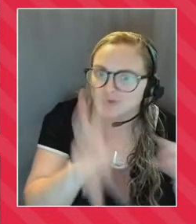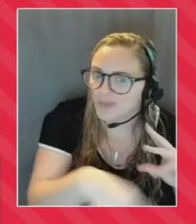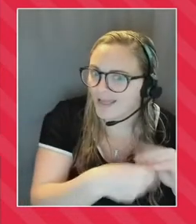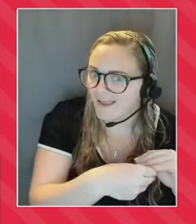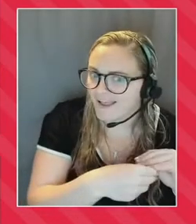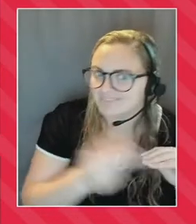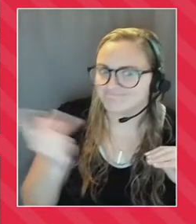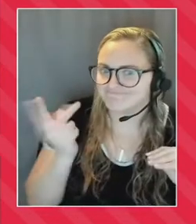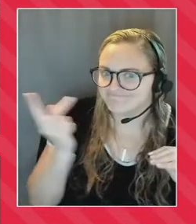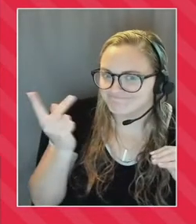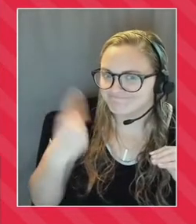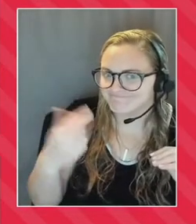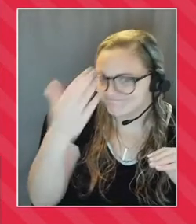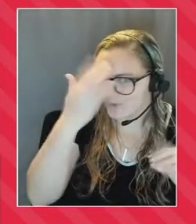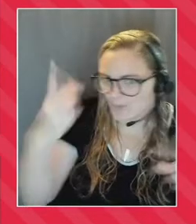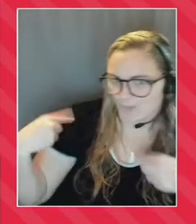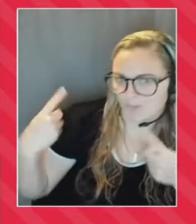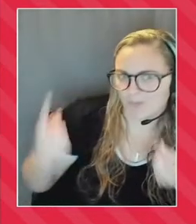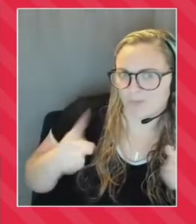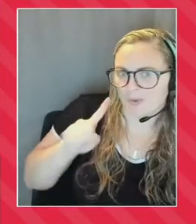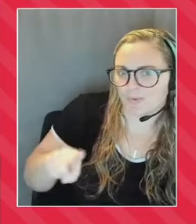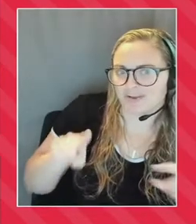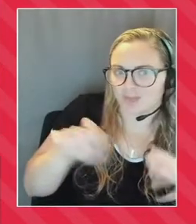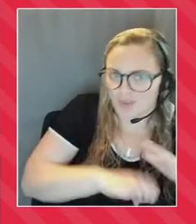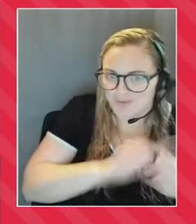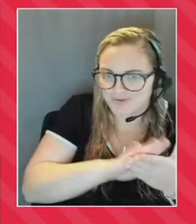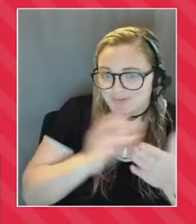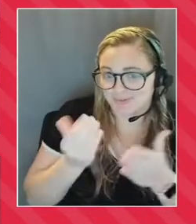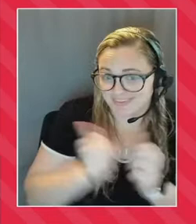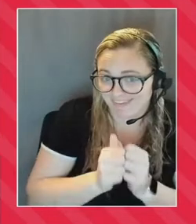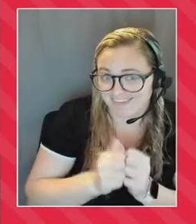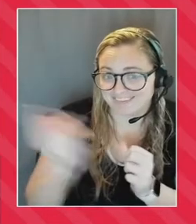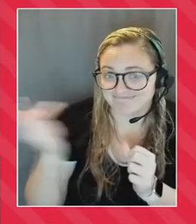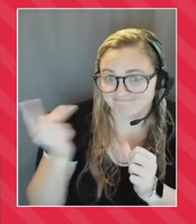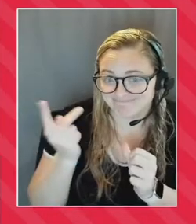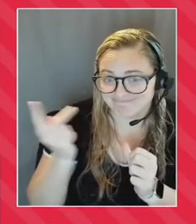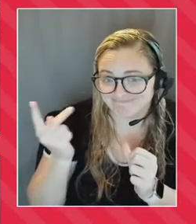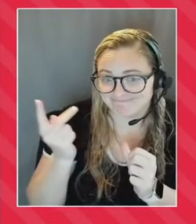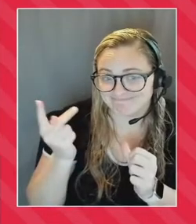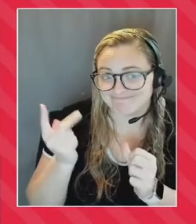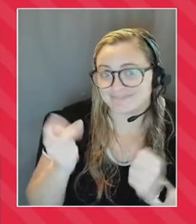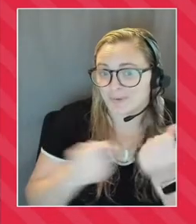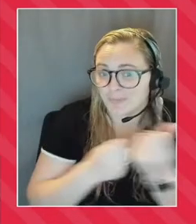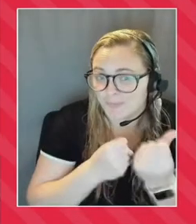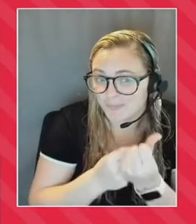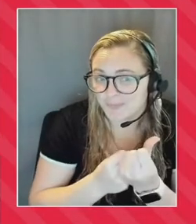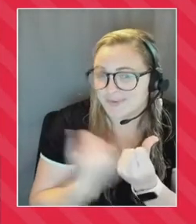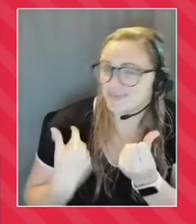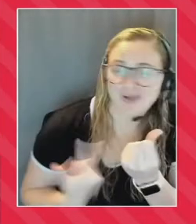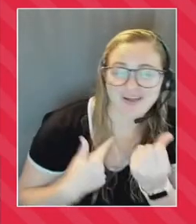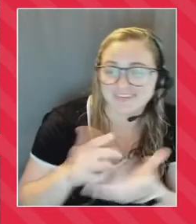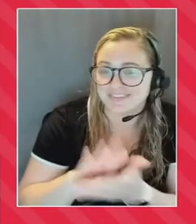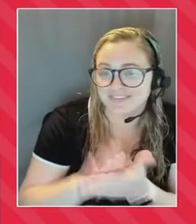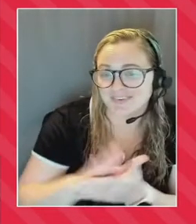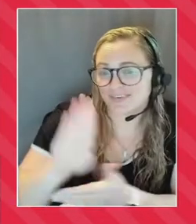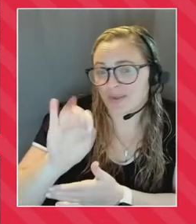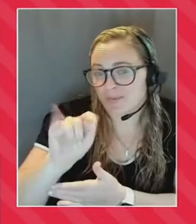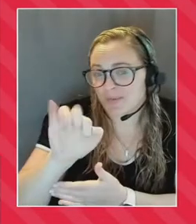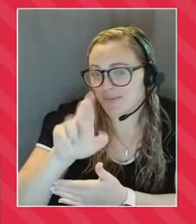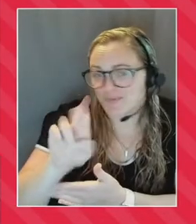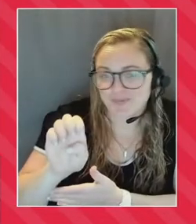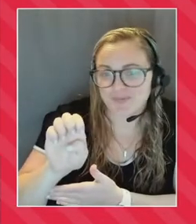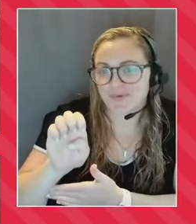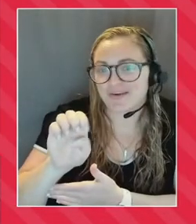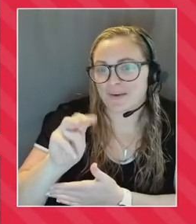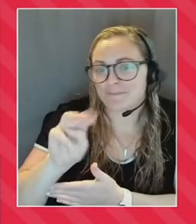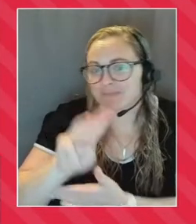go way back. We actually went to elementary school together. So shout out to Roland Parks Public School in Baltimore, Maryland, for obviously getting